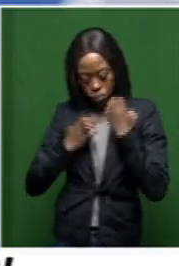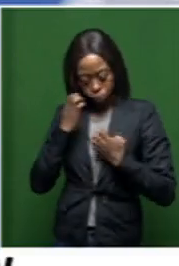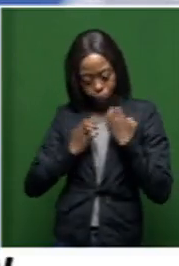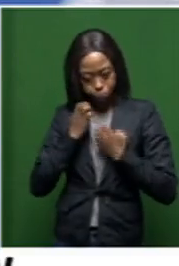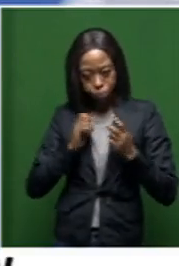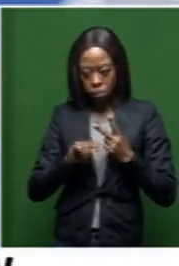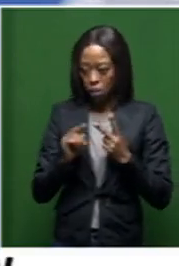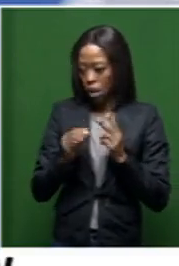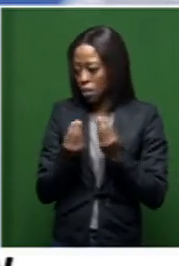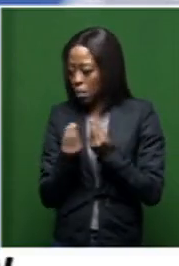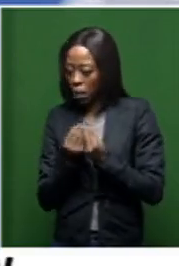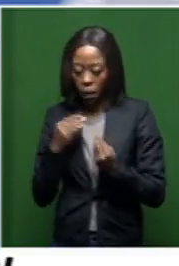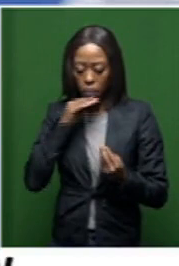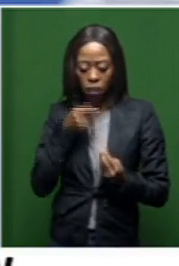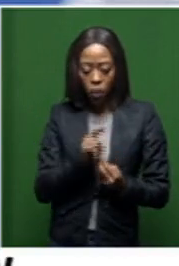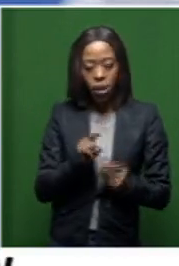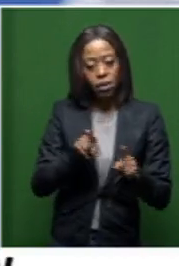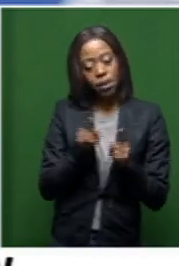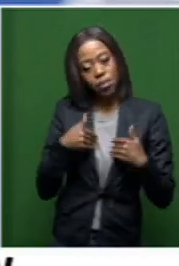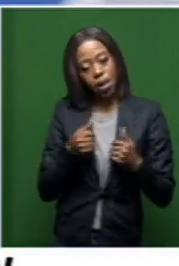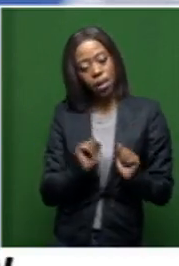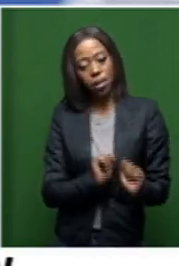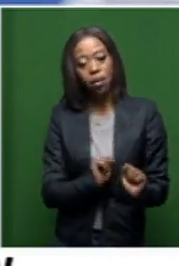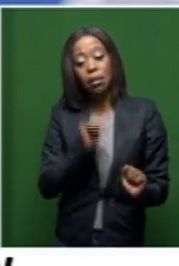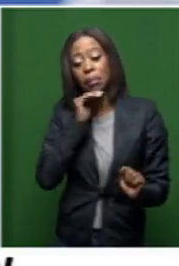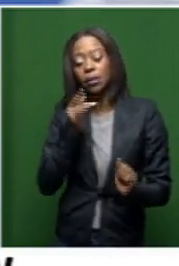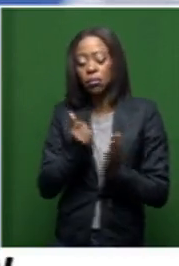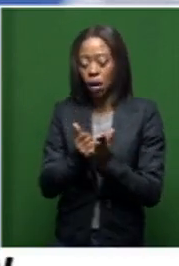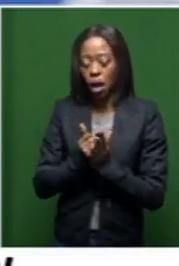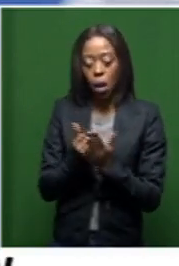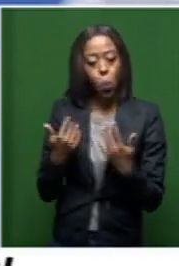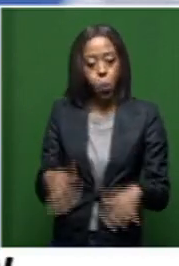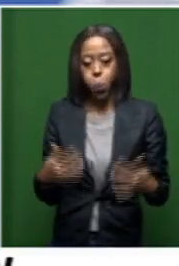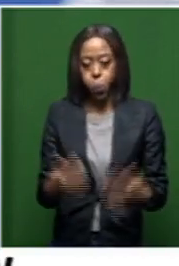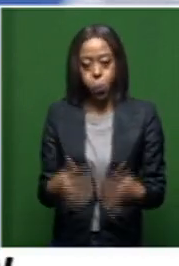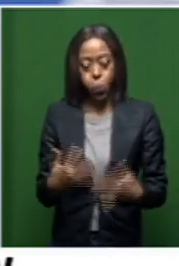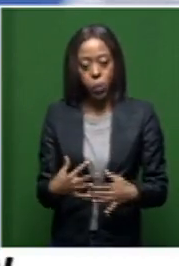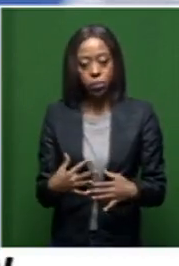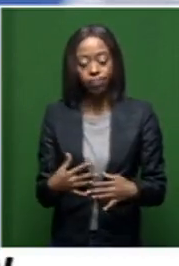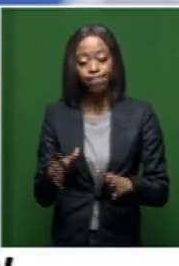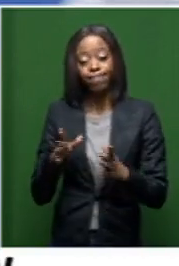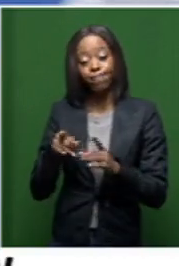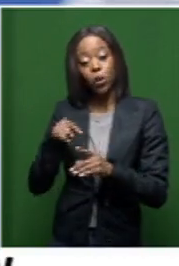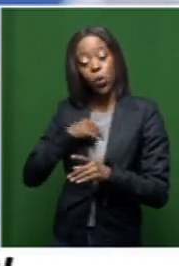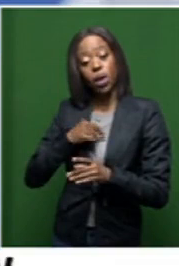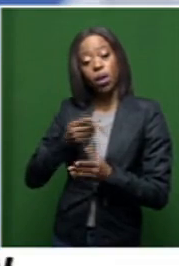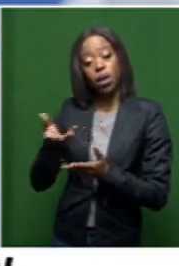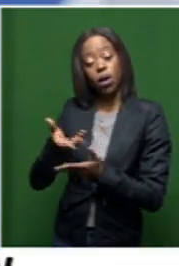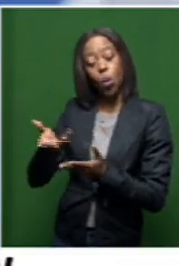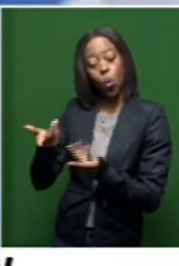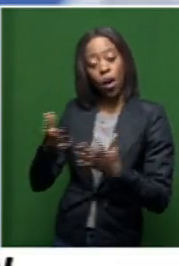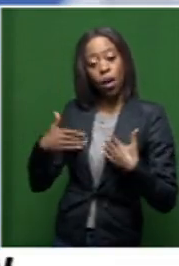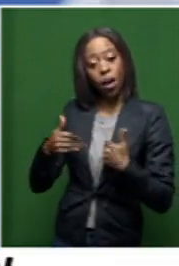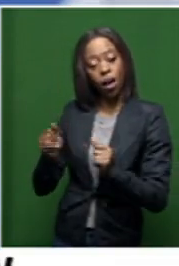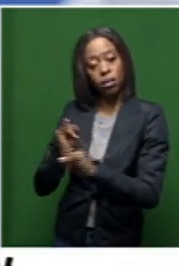monitoring symptoms and your own health. So that really aids our cause. And because we are in the health industry and